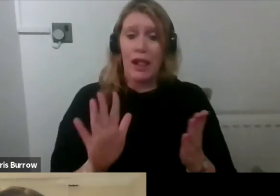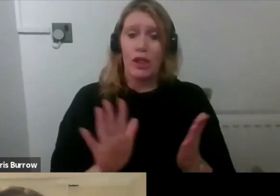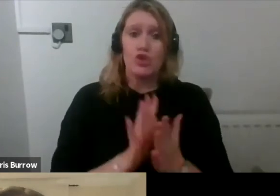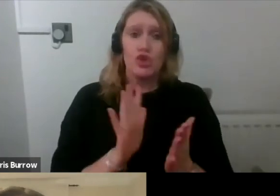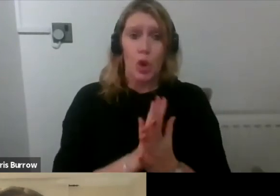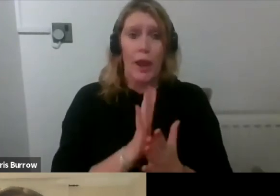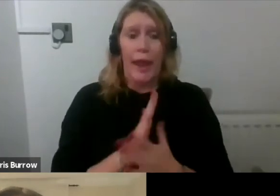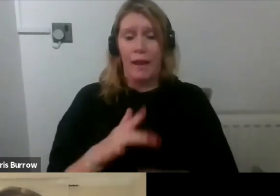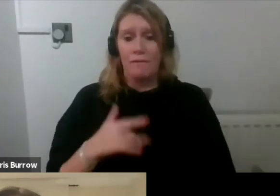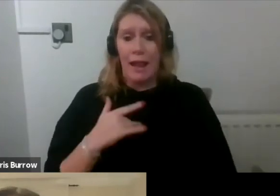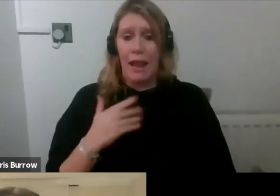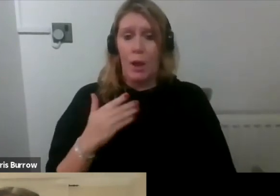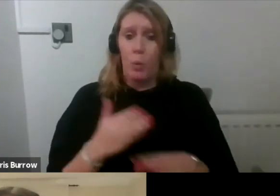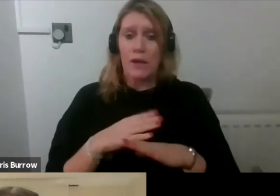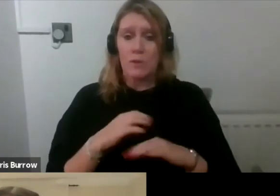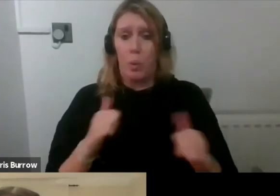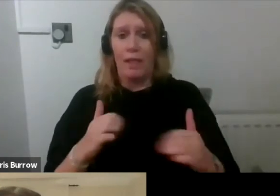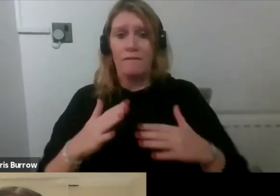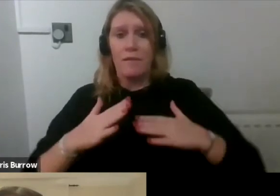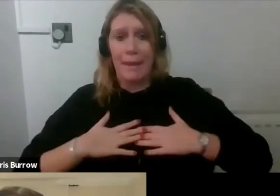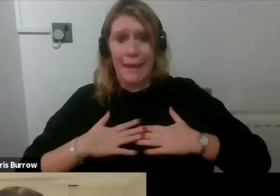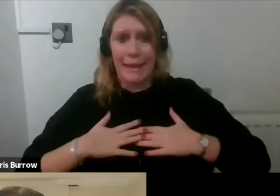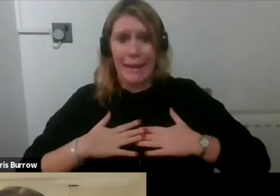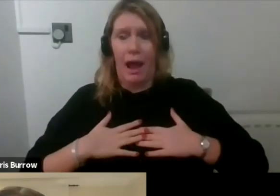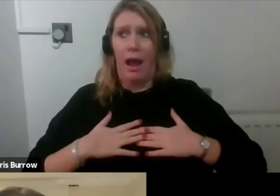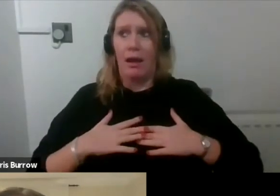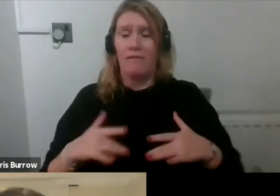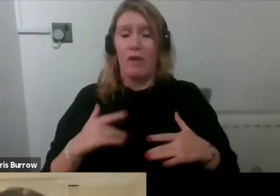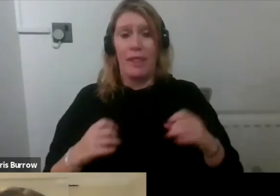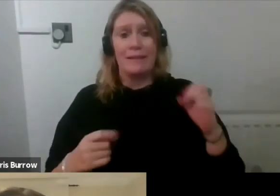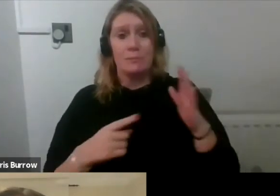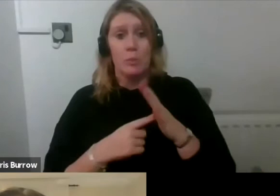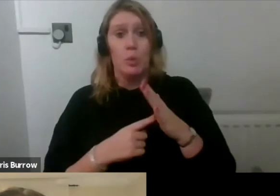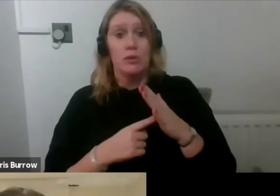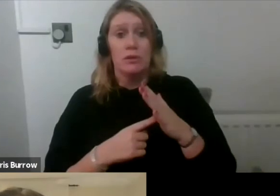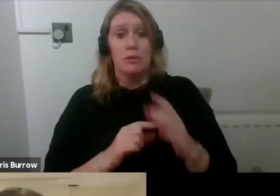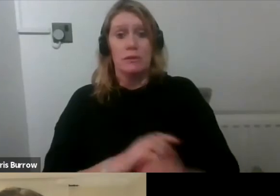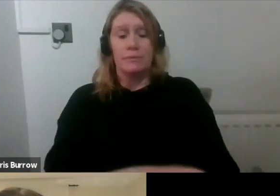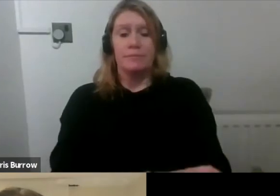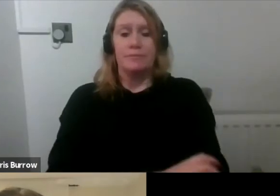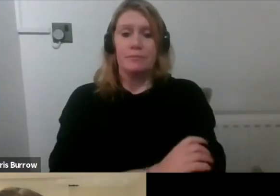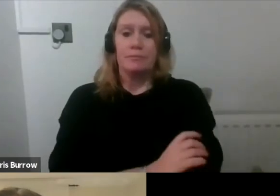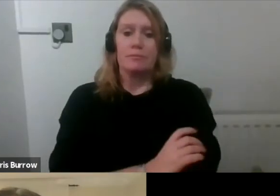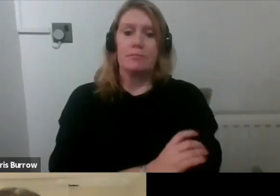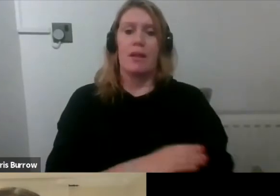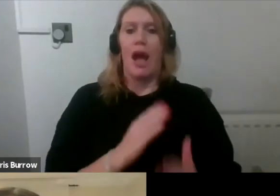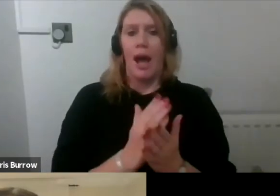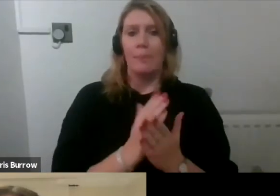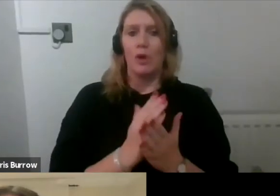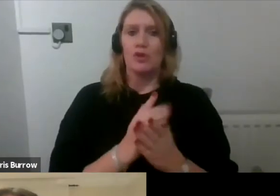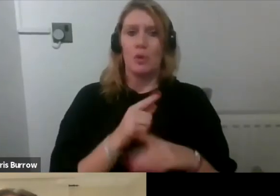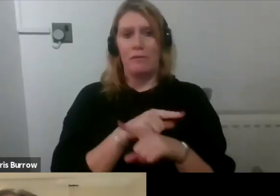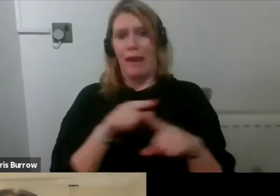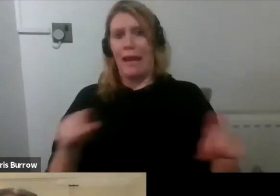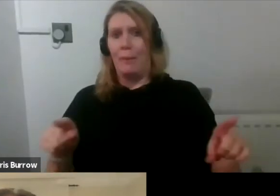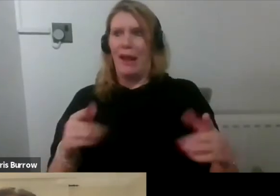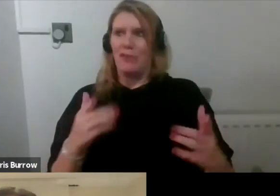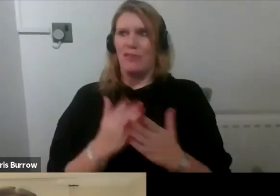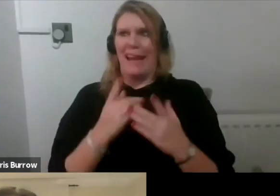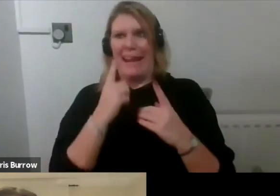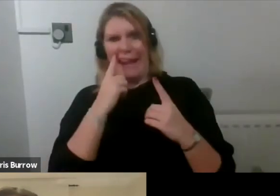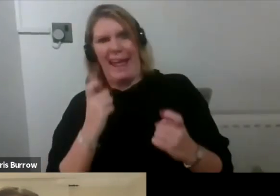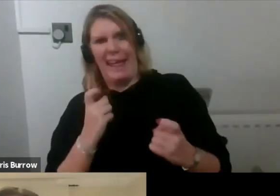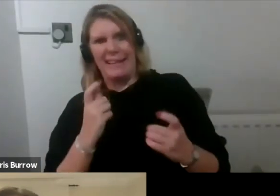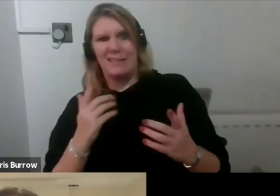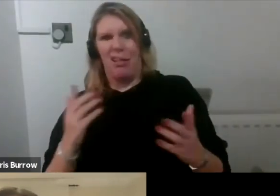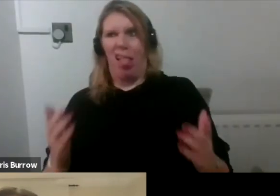works. Well, it works for me anyway, and that's sort of the most important thing, isn't it? It's kind of, I'm not sure how much anybody else gives a shit really, but it